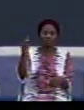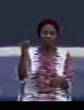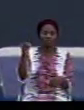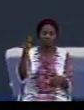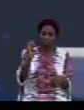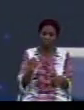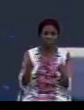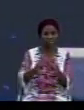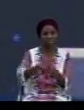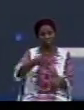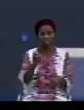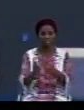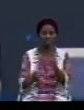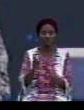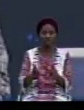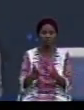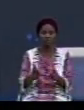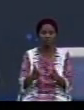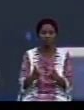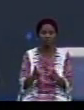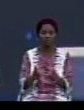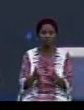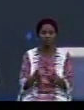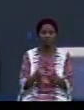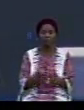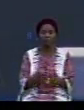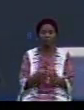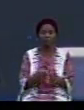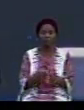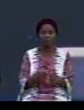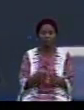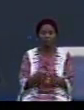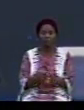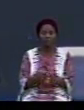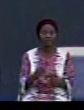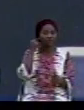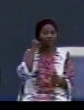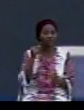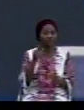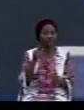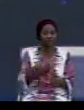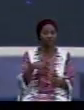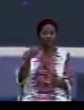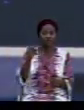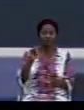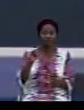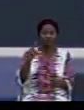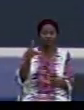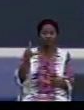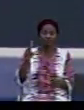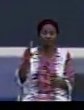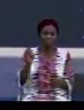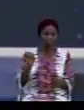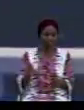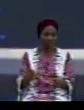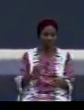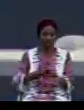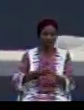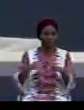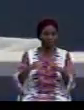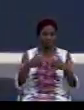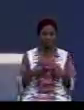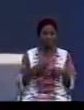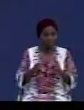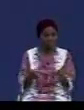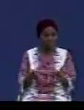hangouts, and so that you can have this and that. Silver and gold have I none, but such